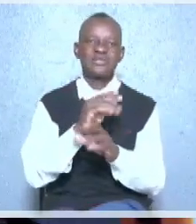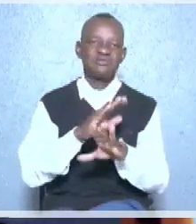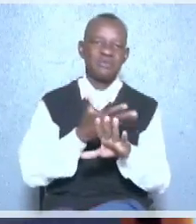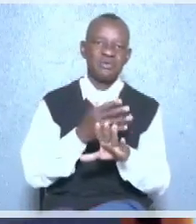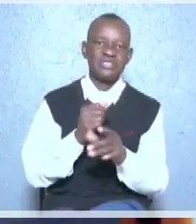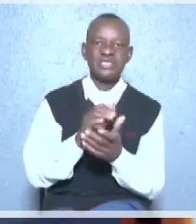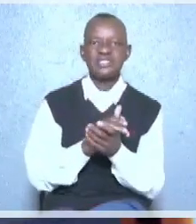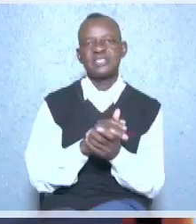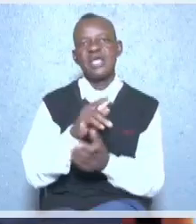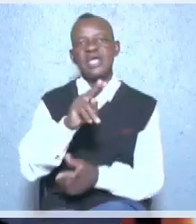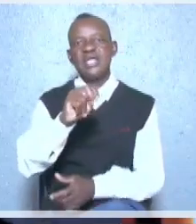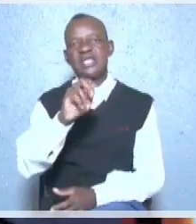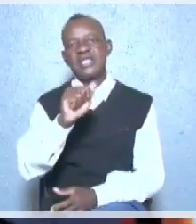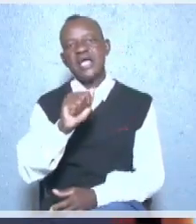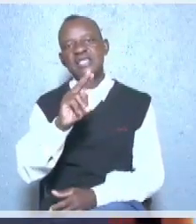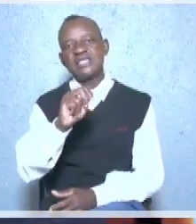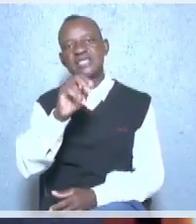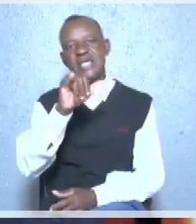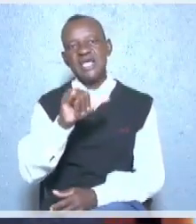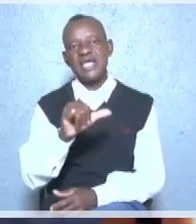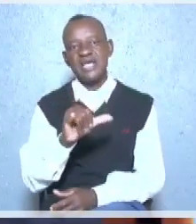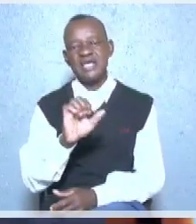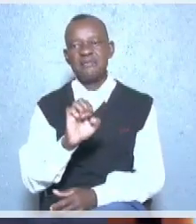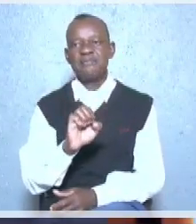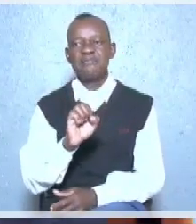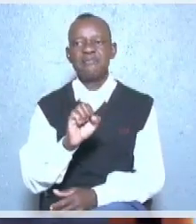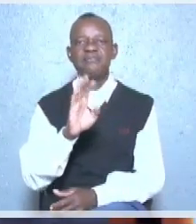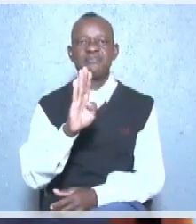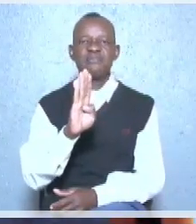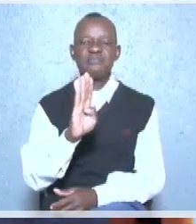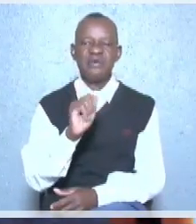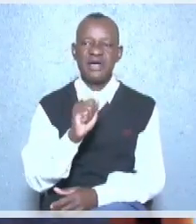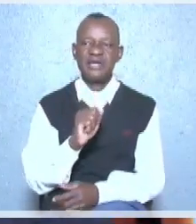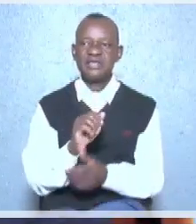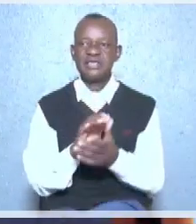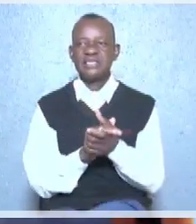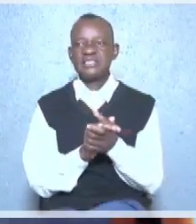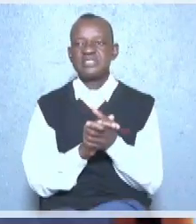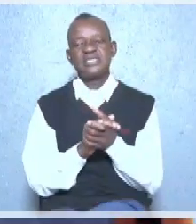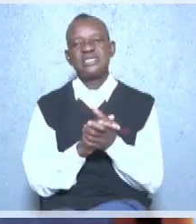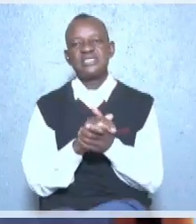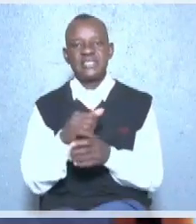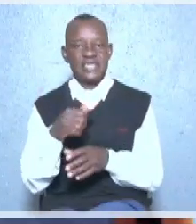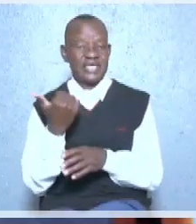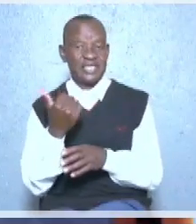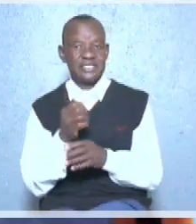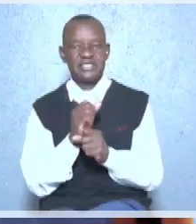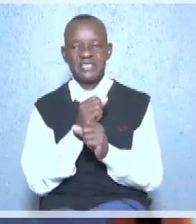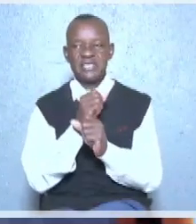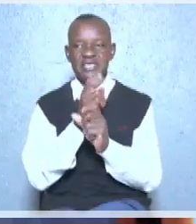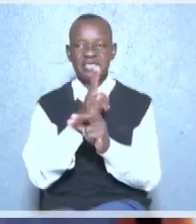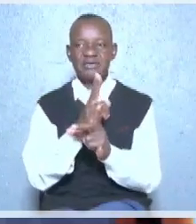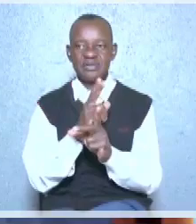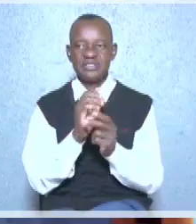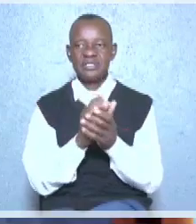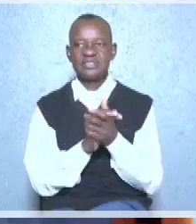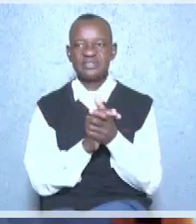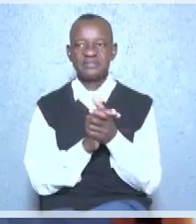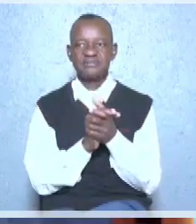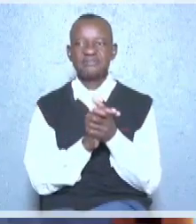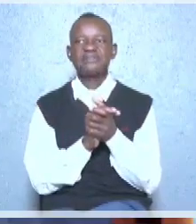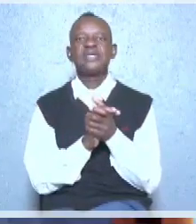the history and the country of that he fought so hard to